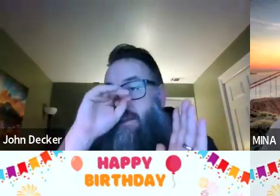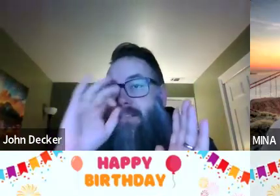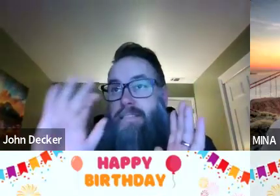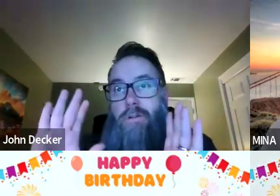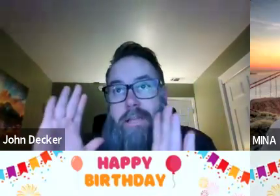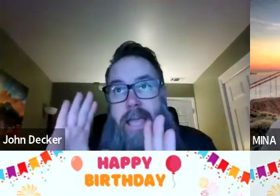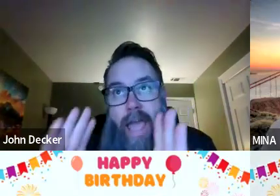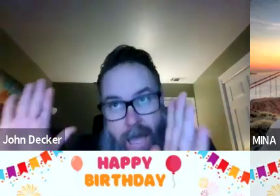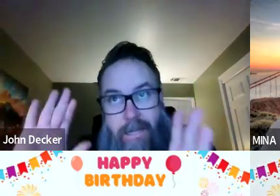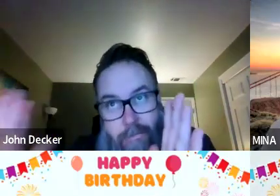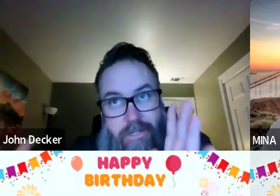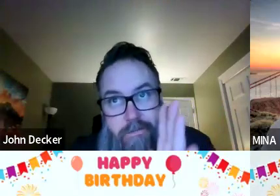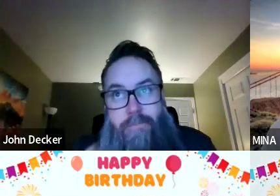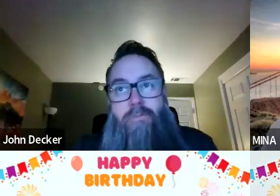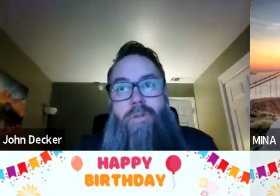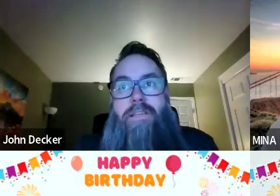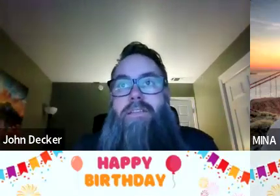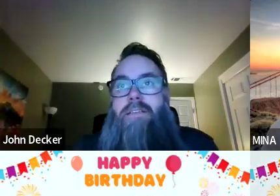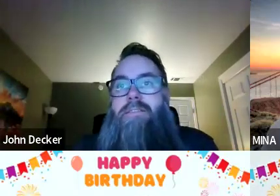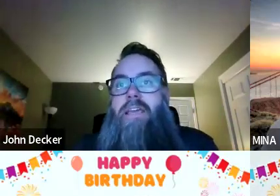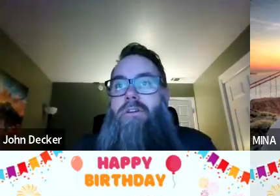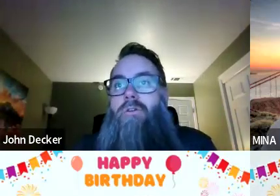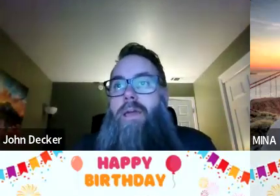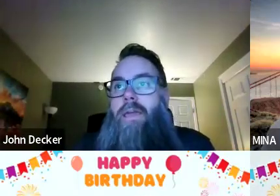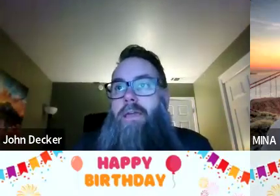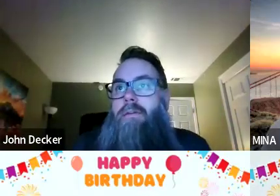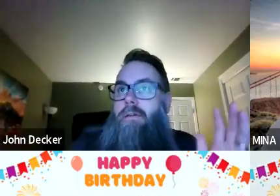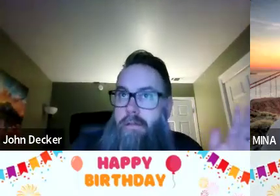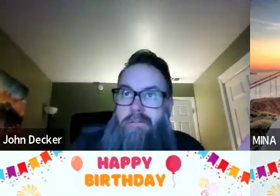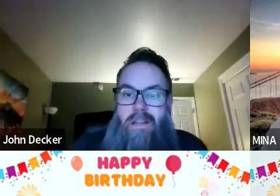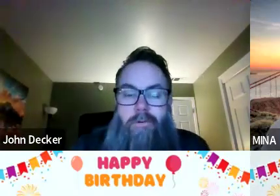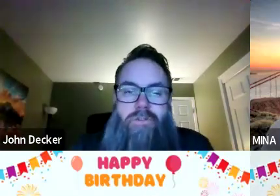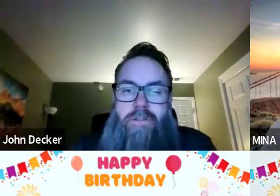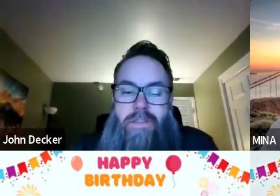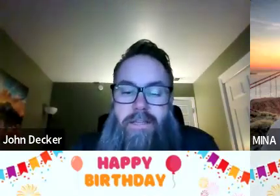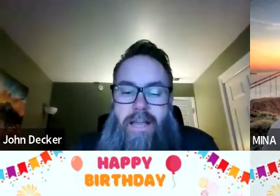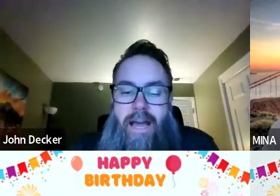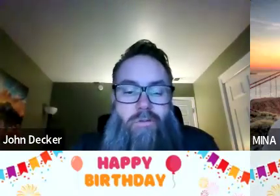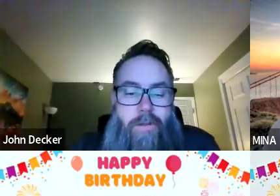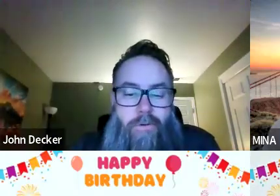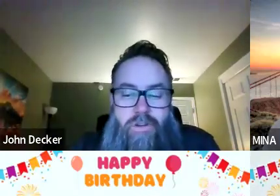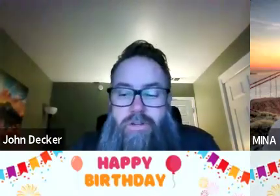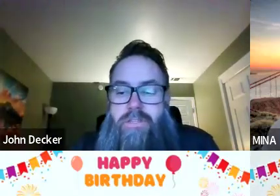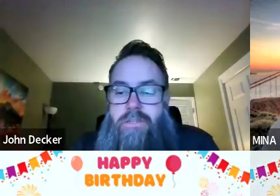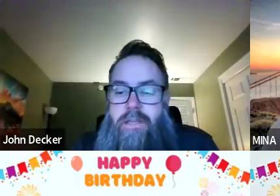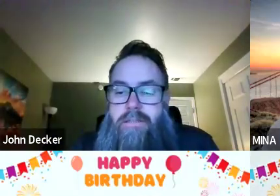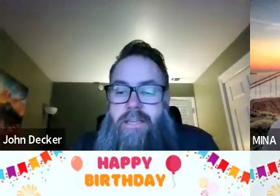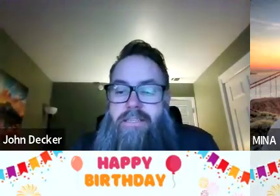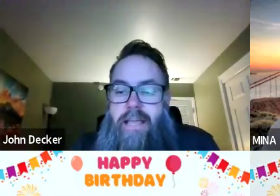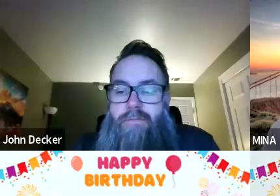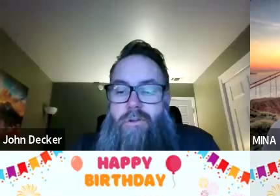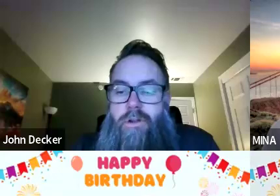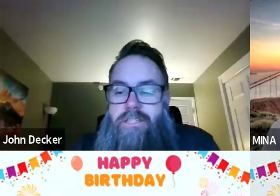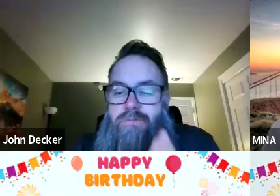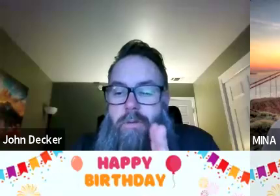not necessarily adding a bunch of, but it really does take away a number of those different things. I don't know if folks are interested